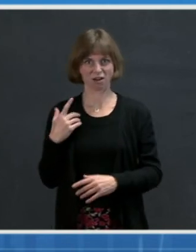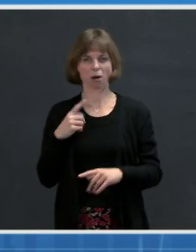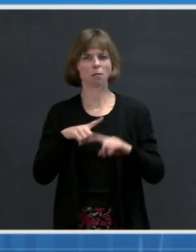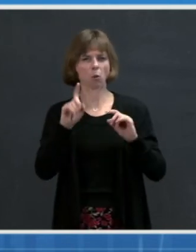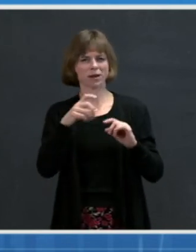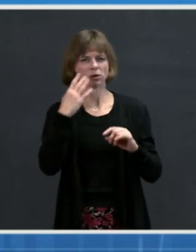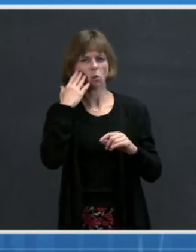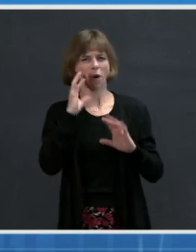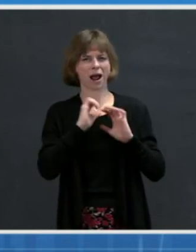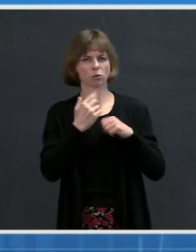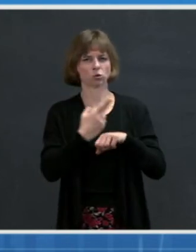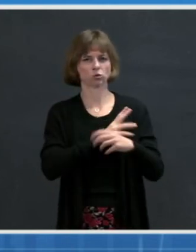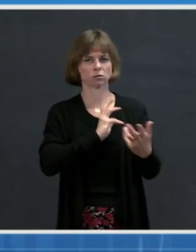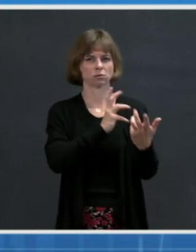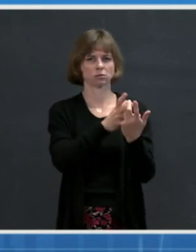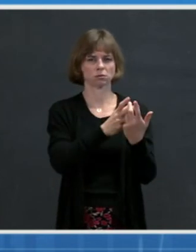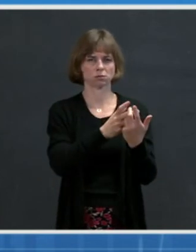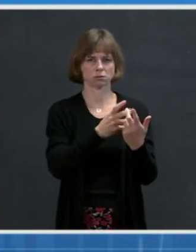use them.